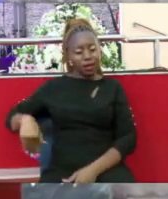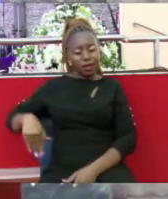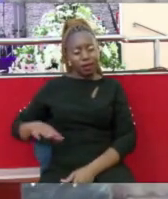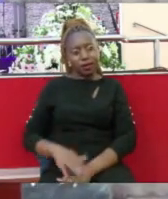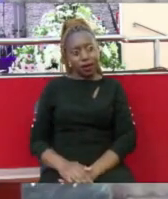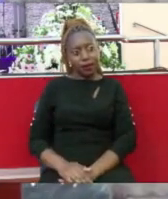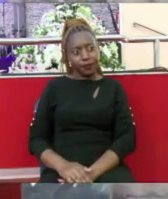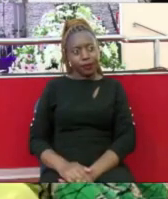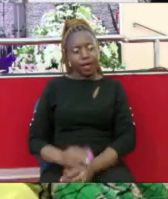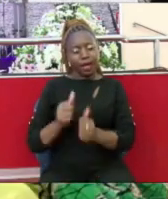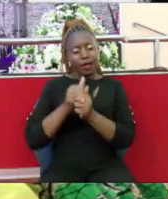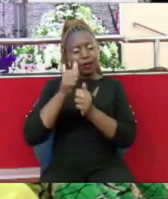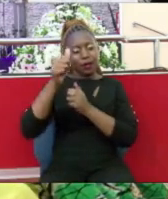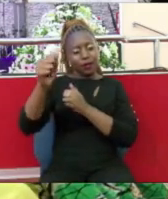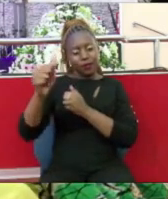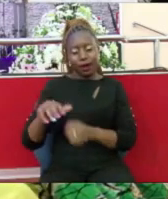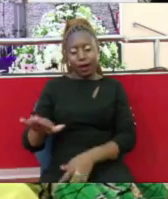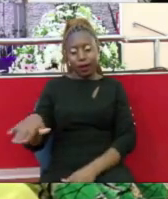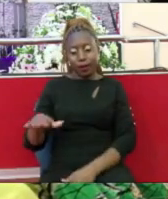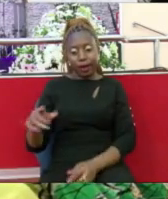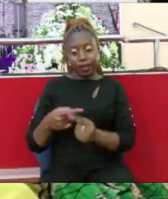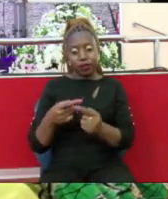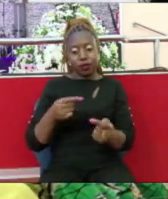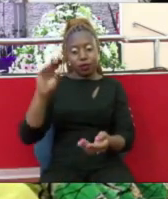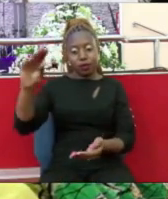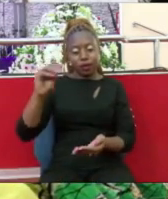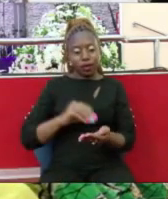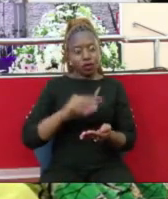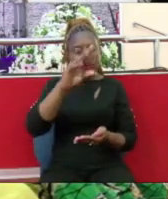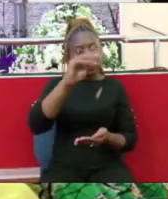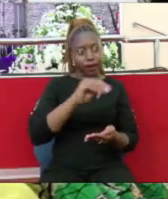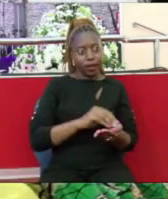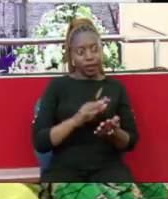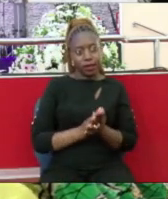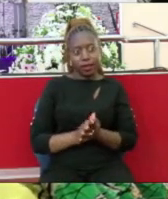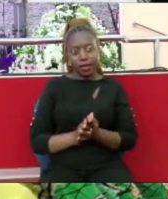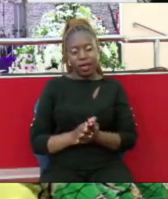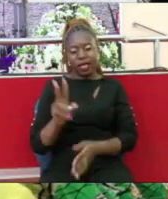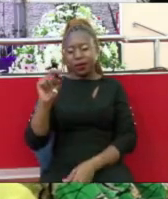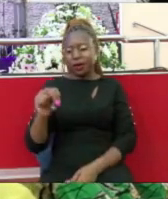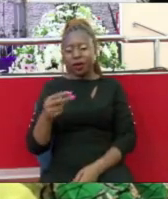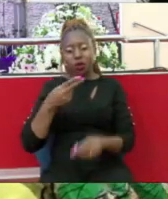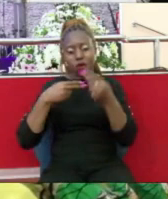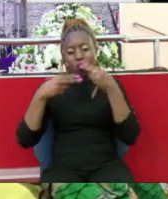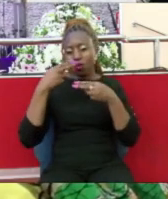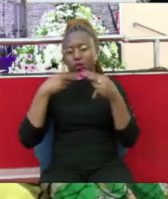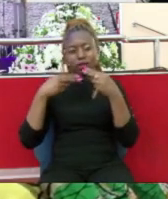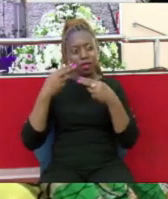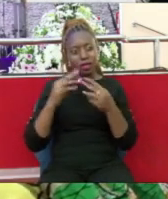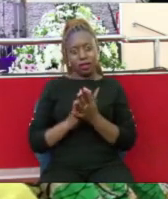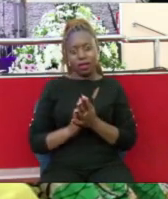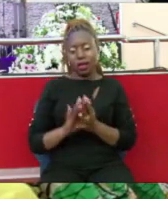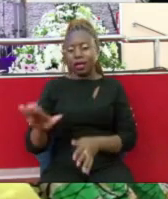a far place which was far from the supermarket. Na walikuwa mbali sana na maduka. There were no hotels near, they were in an isolated